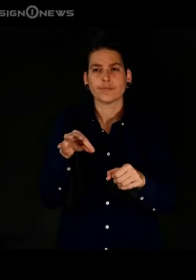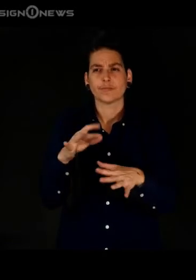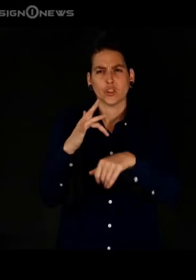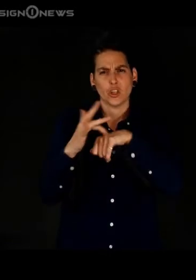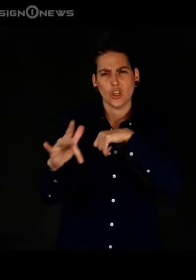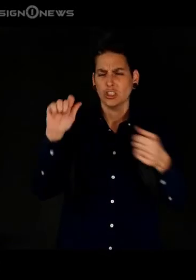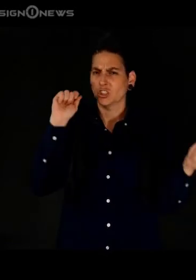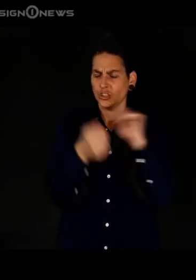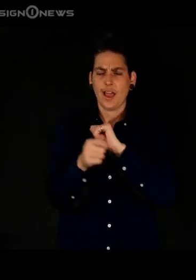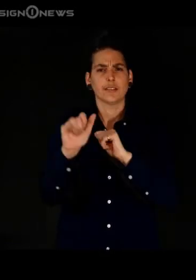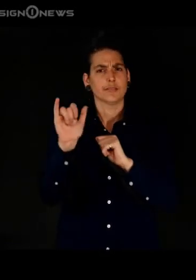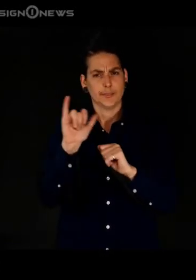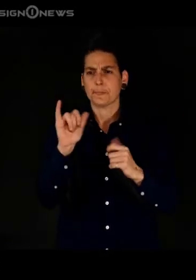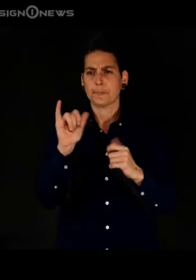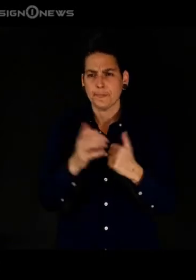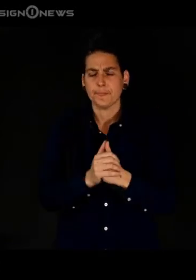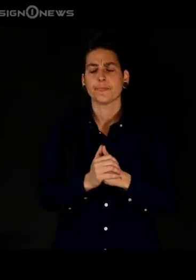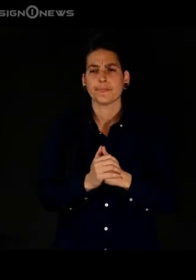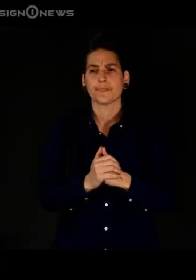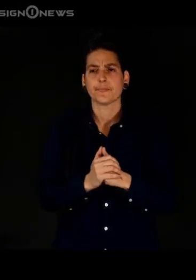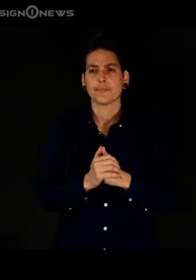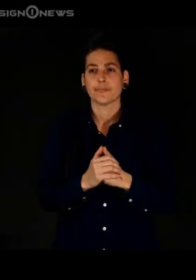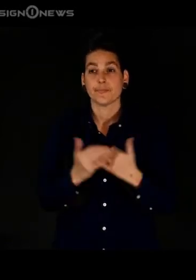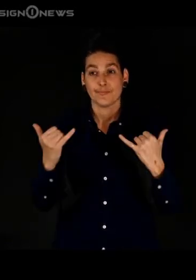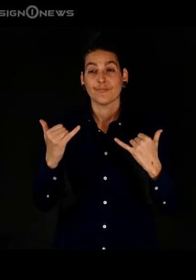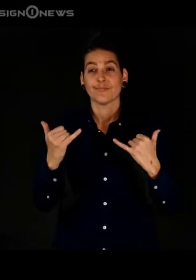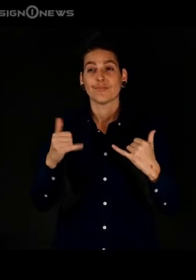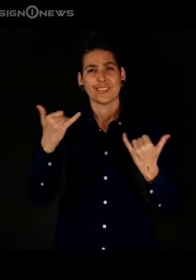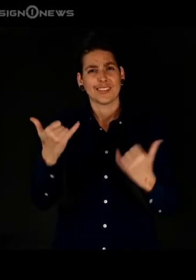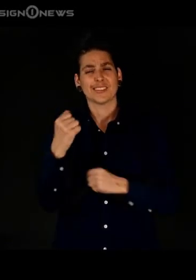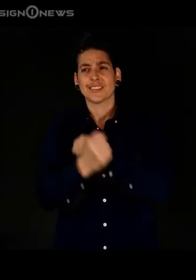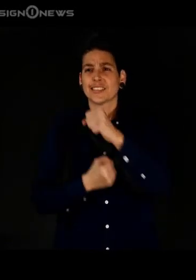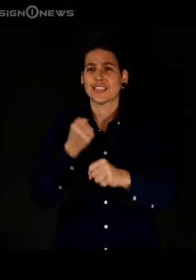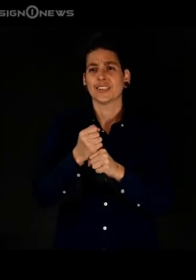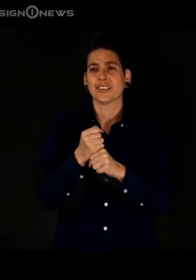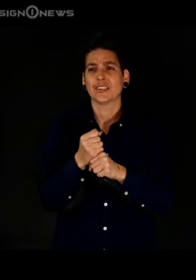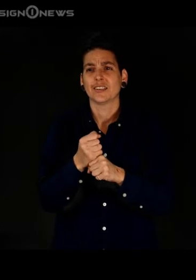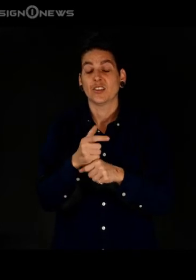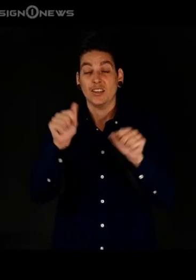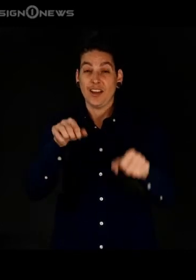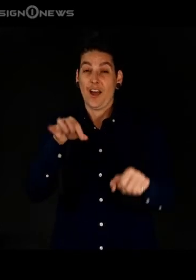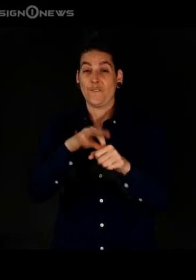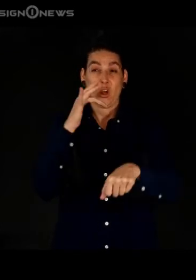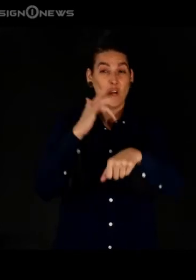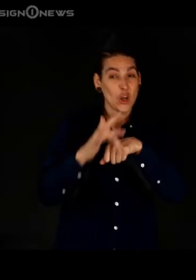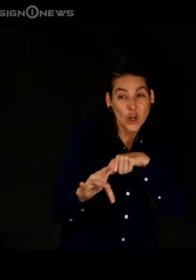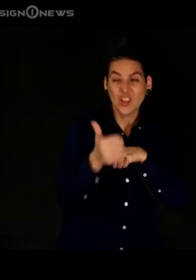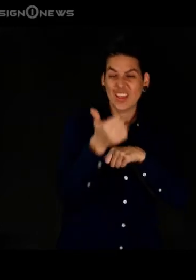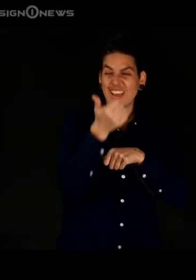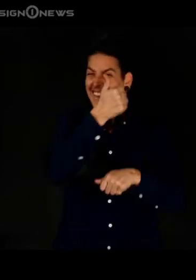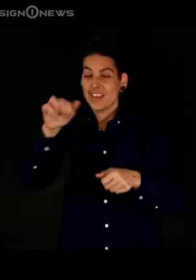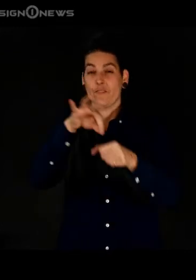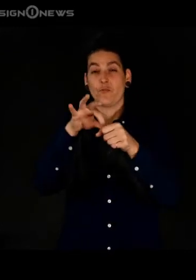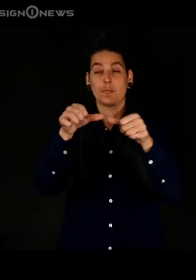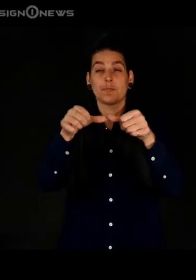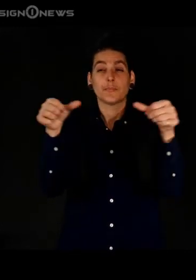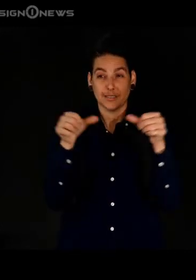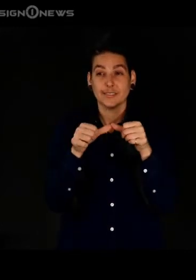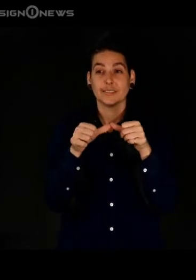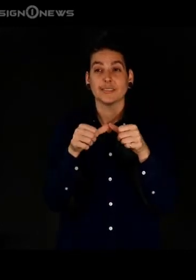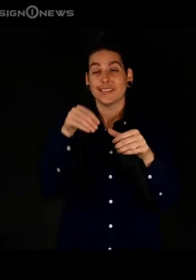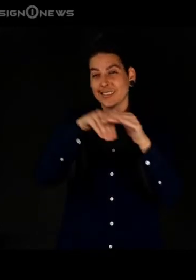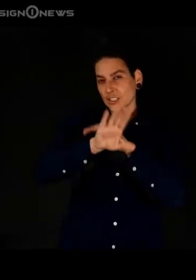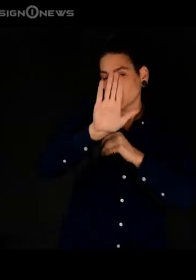has changed in the law. This year you can vote early at any polling place in